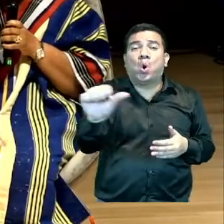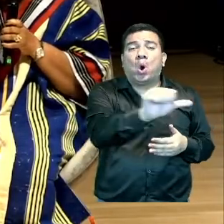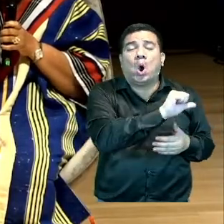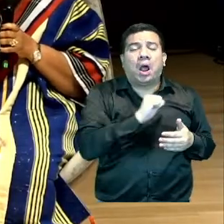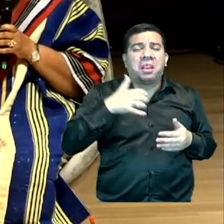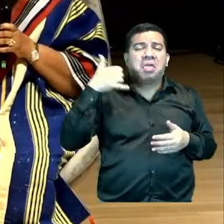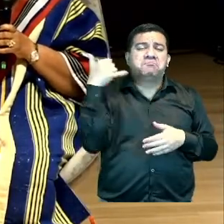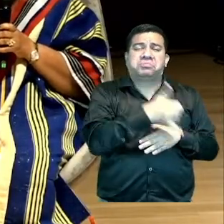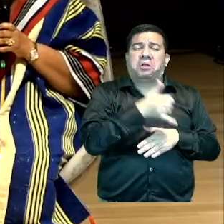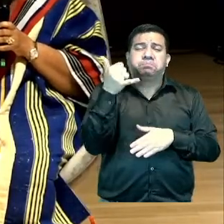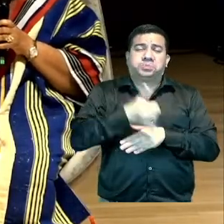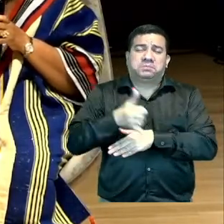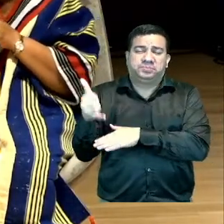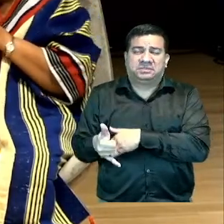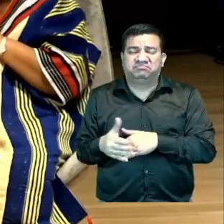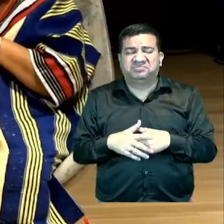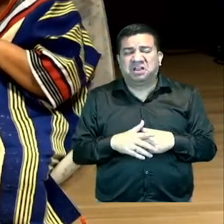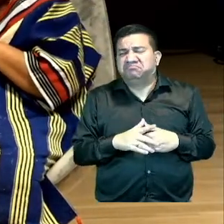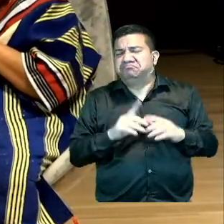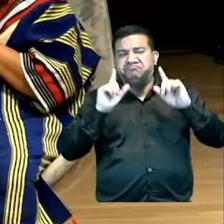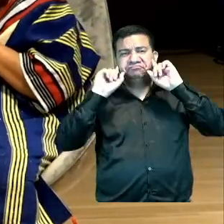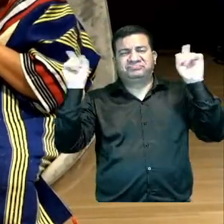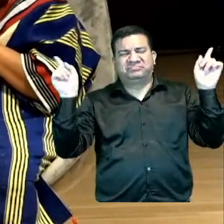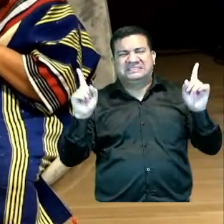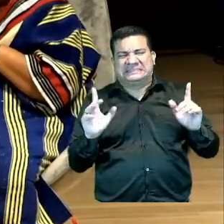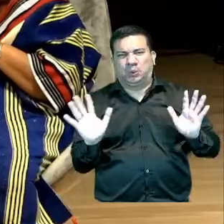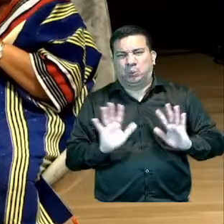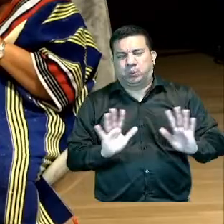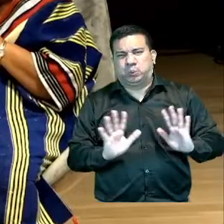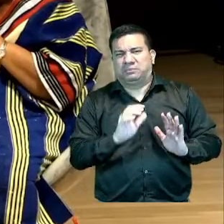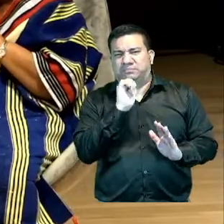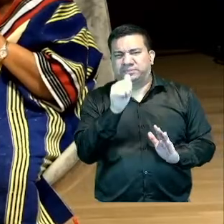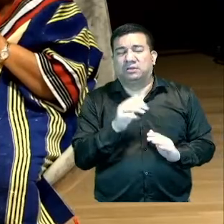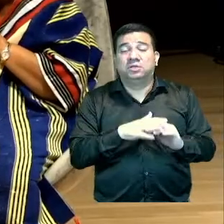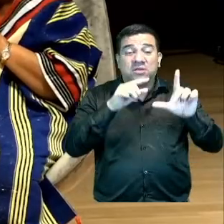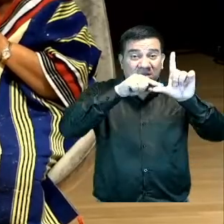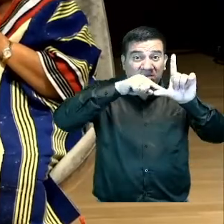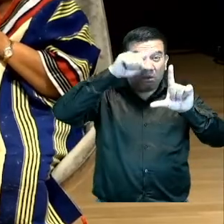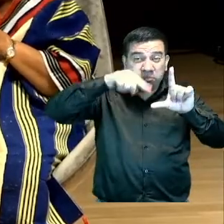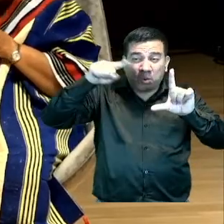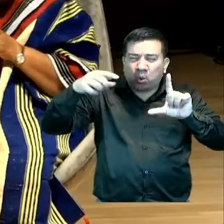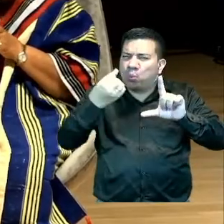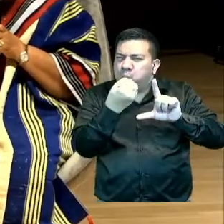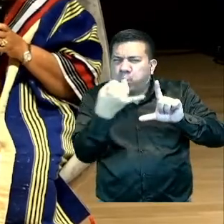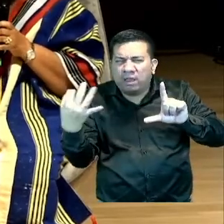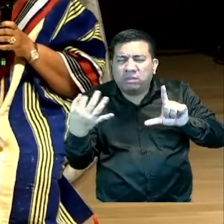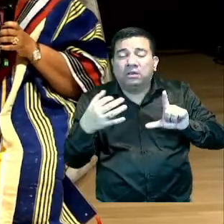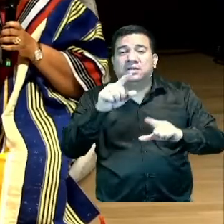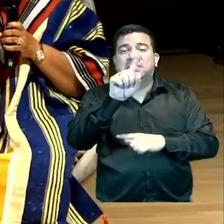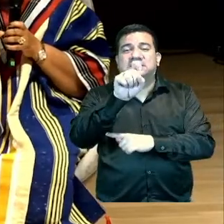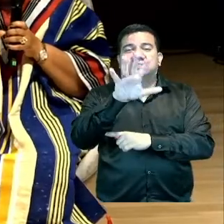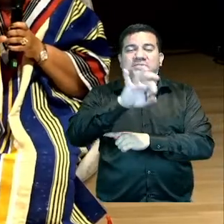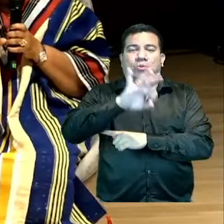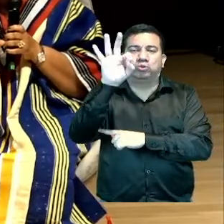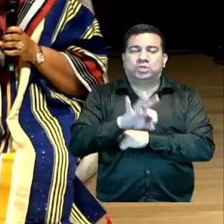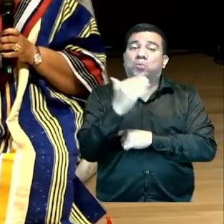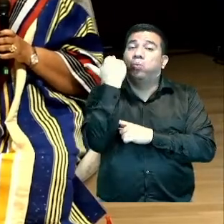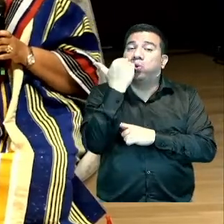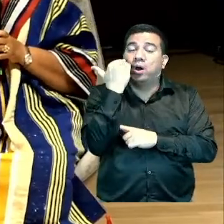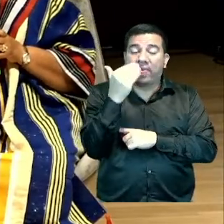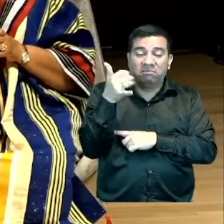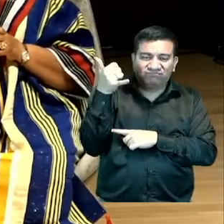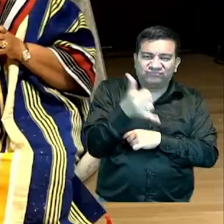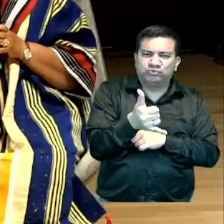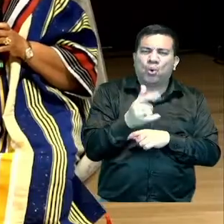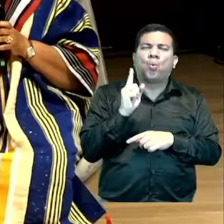alleged statistics of 65% of our women raped as a result of the war.